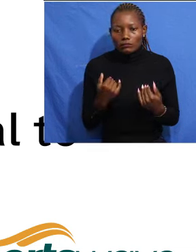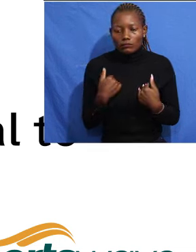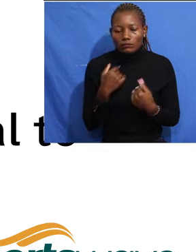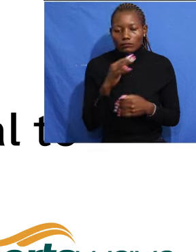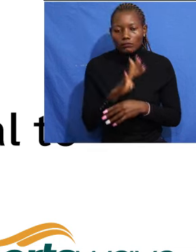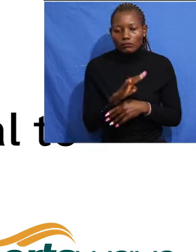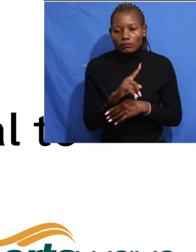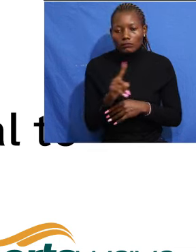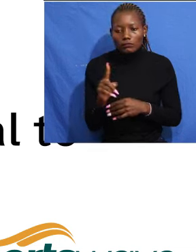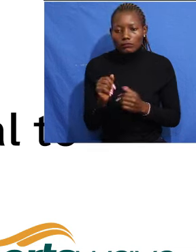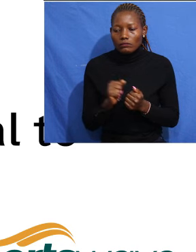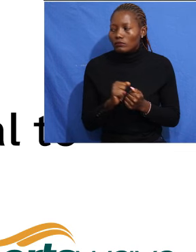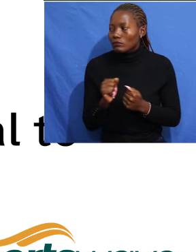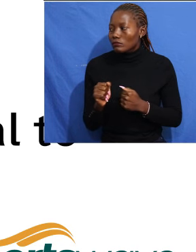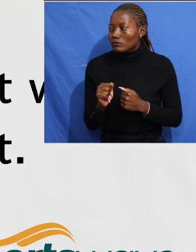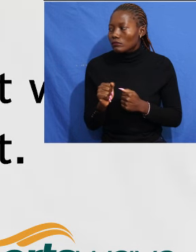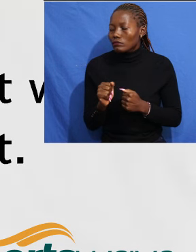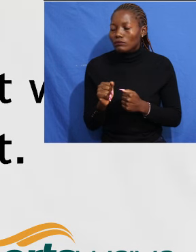30 minutes.